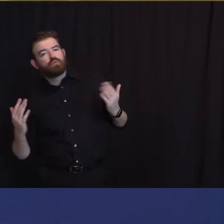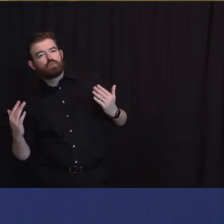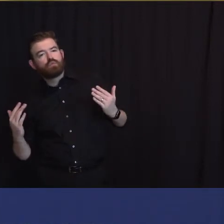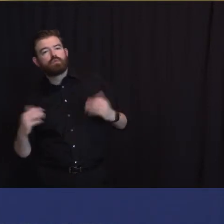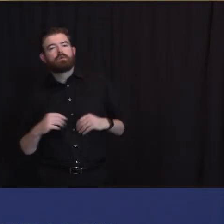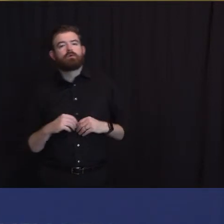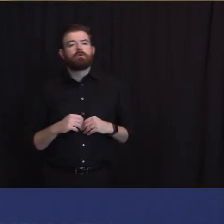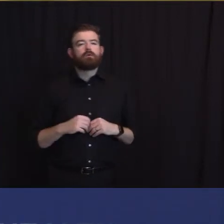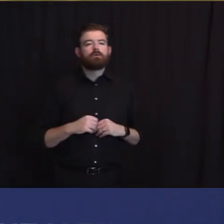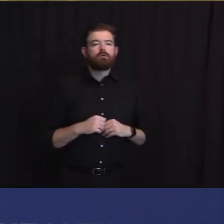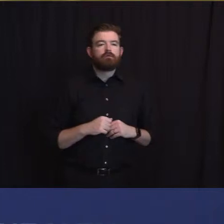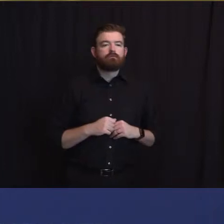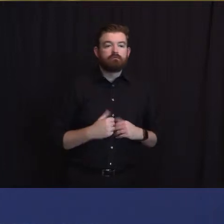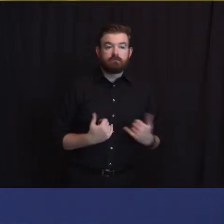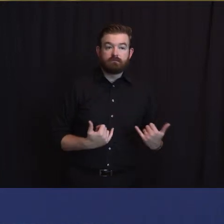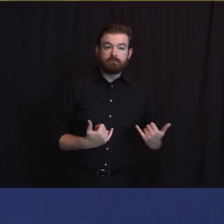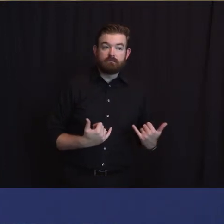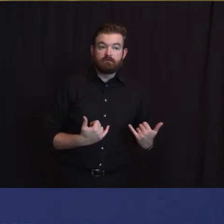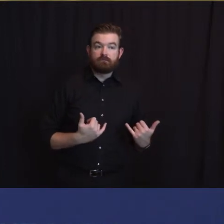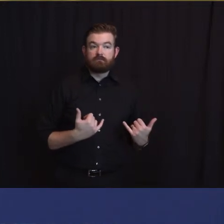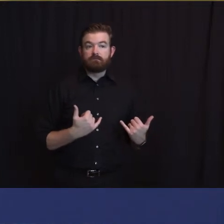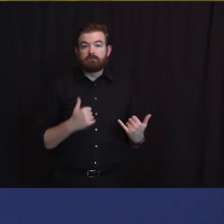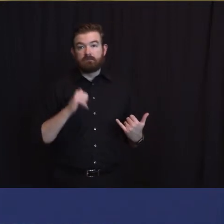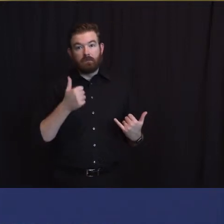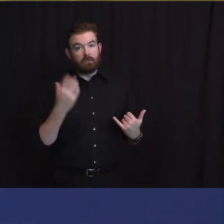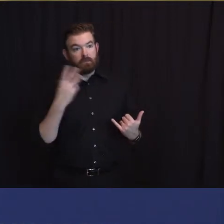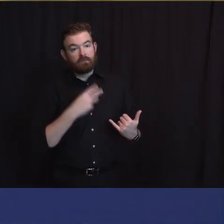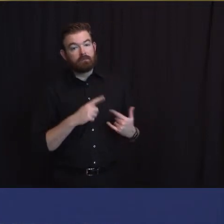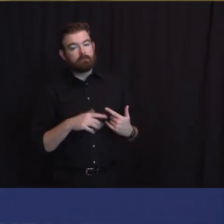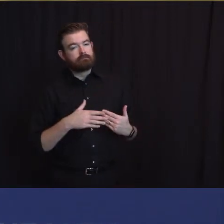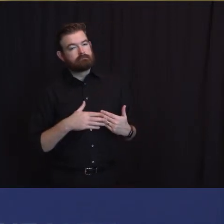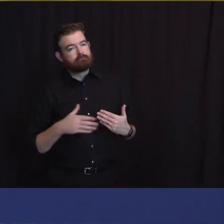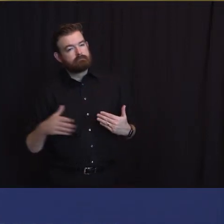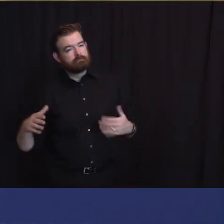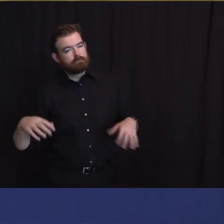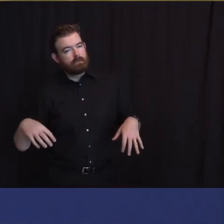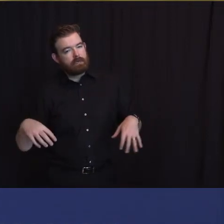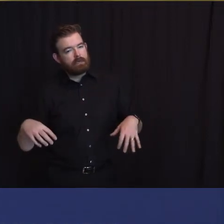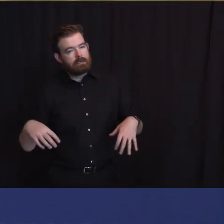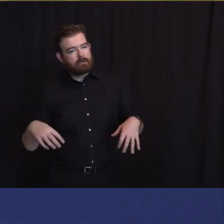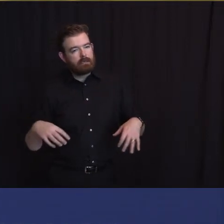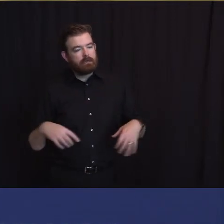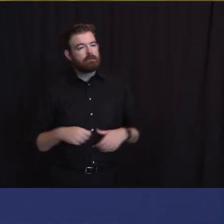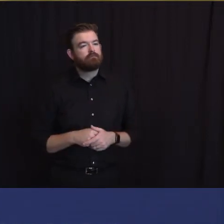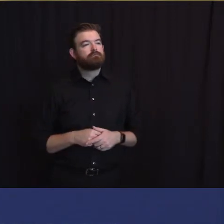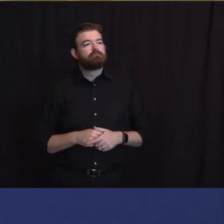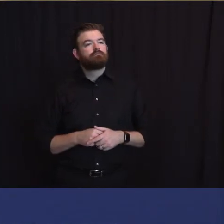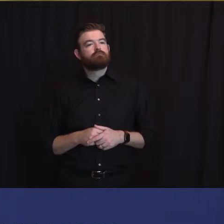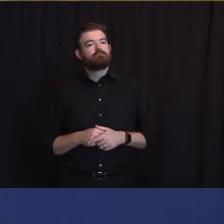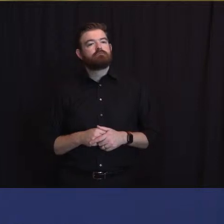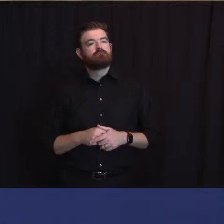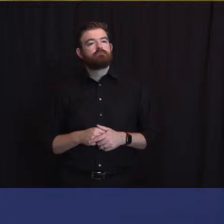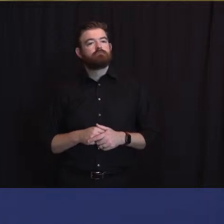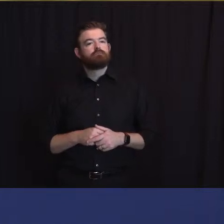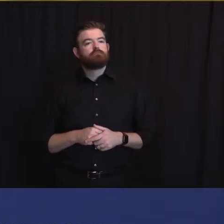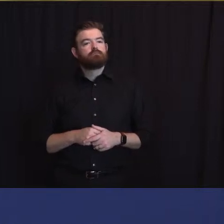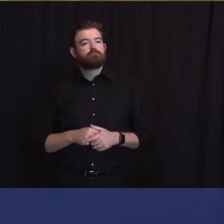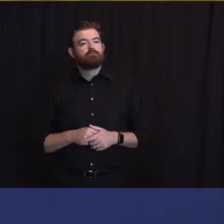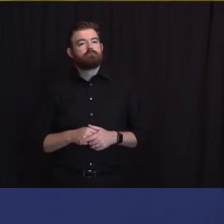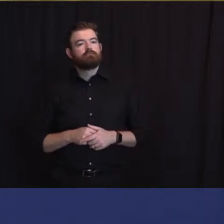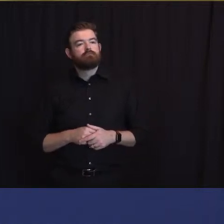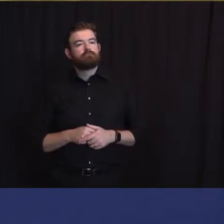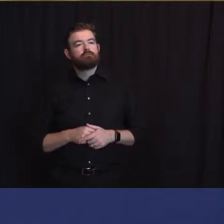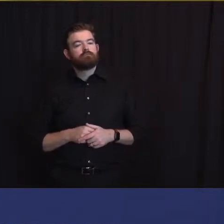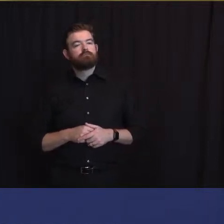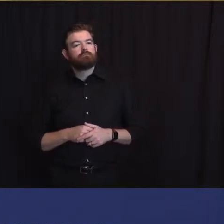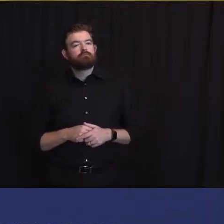tomorrow look like they're beautiful, but that won't hold us back. So I'm going to have the honor of participating over the